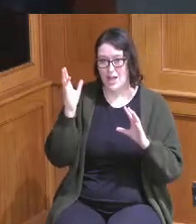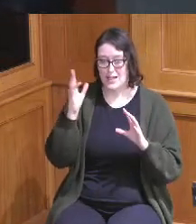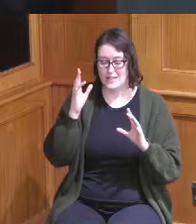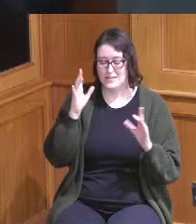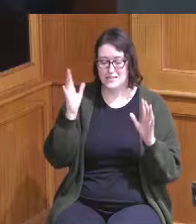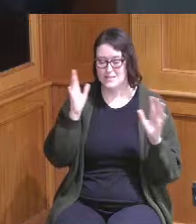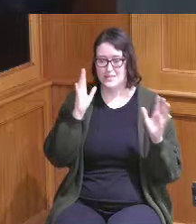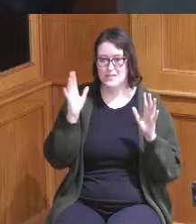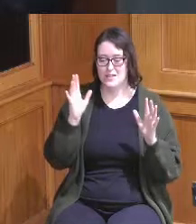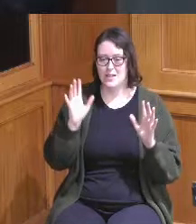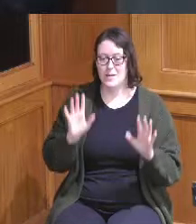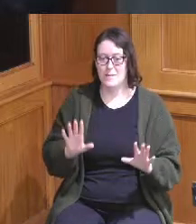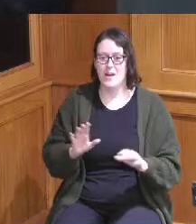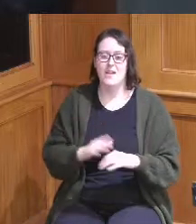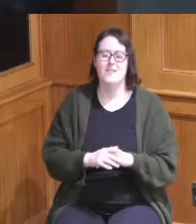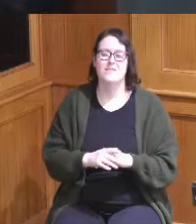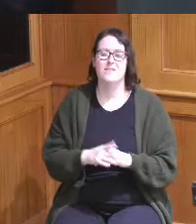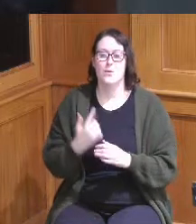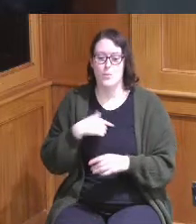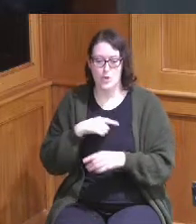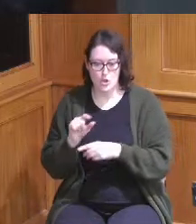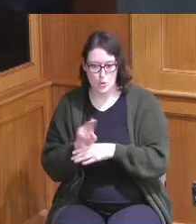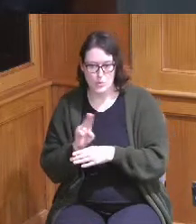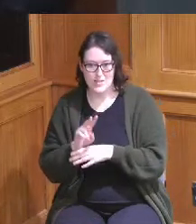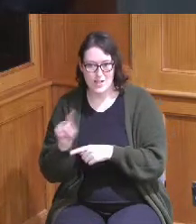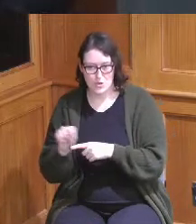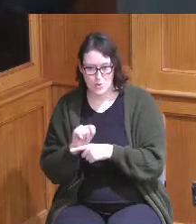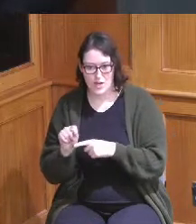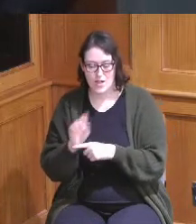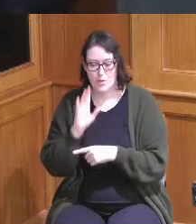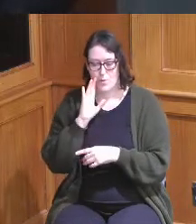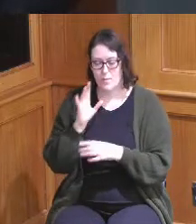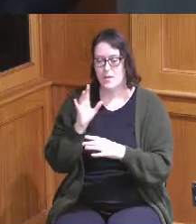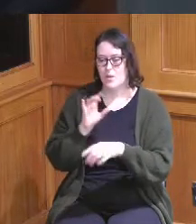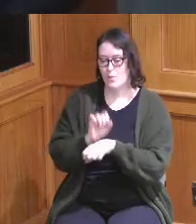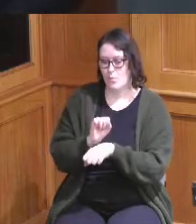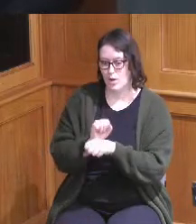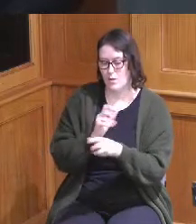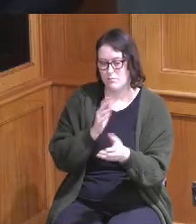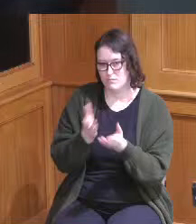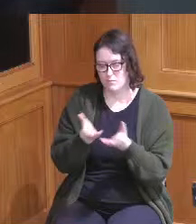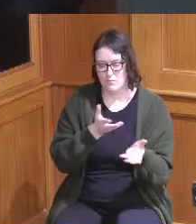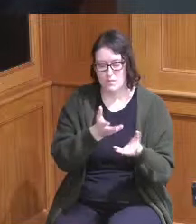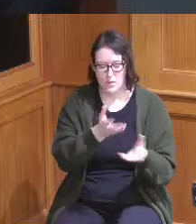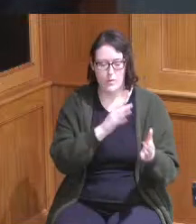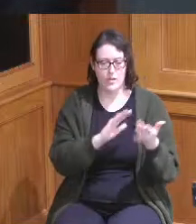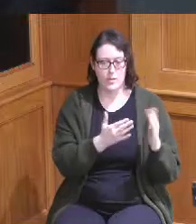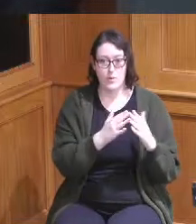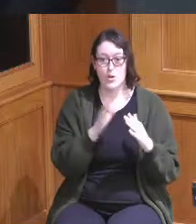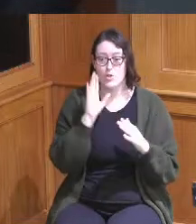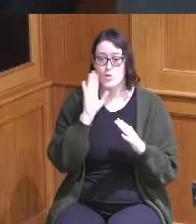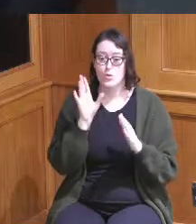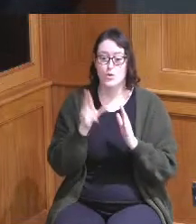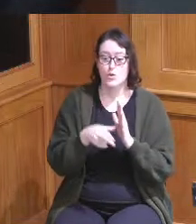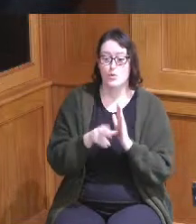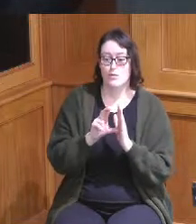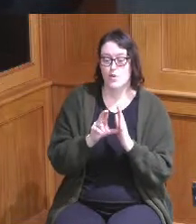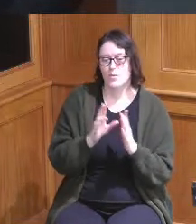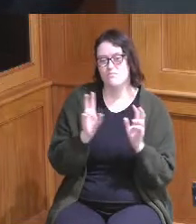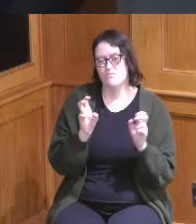but we use this, and we will be conducting, working with our community and the other responders, a review, what we call an after